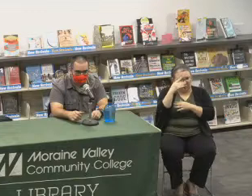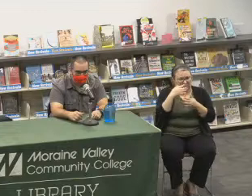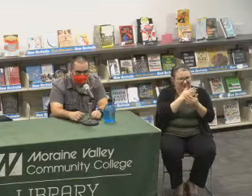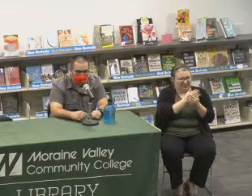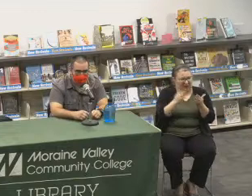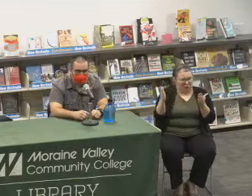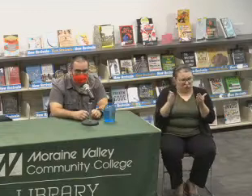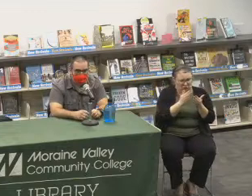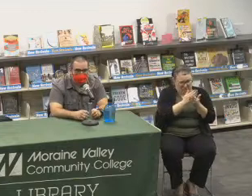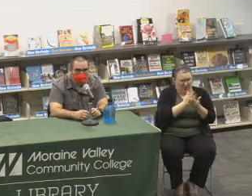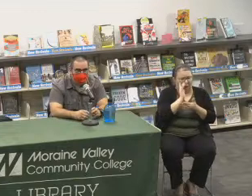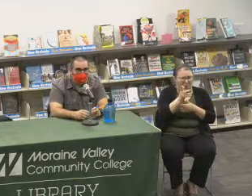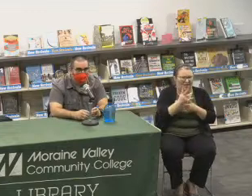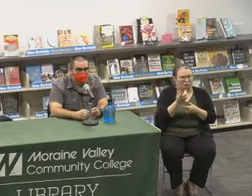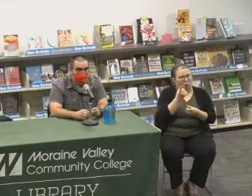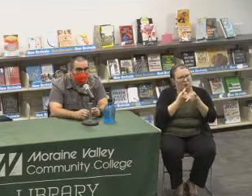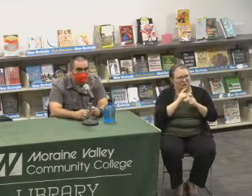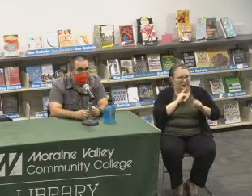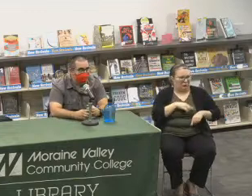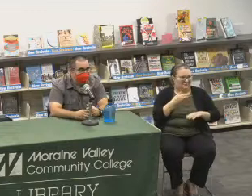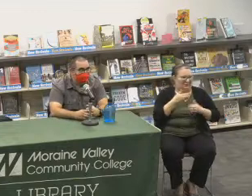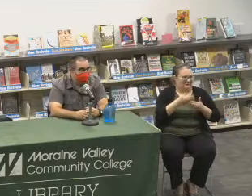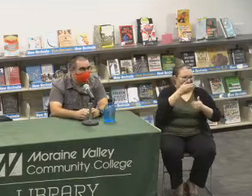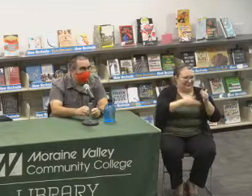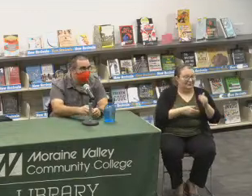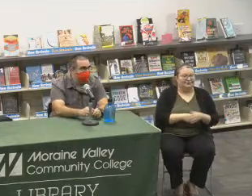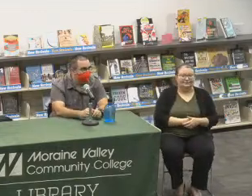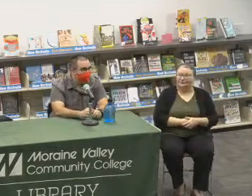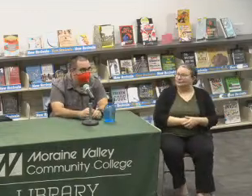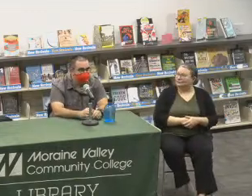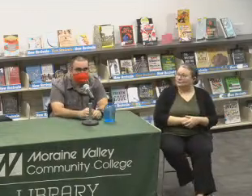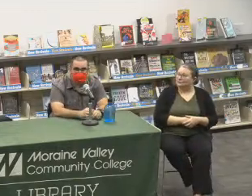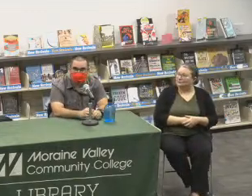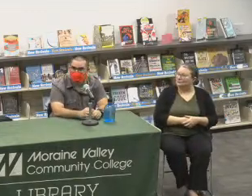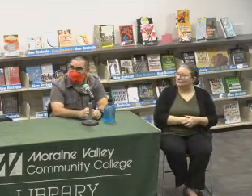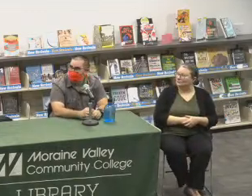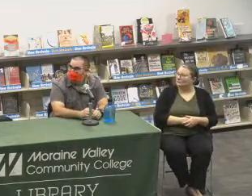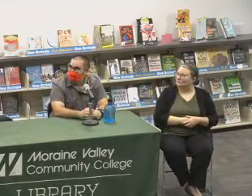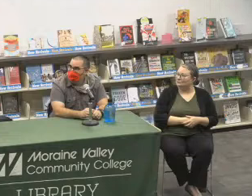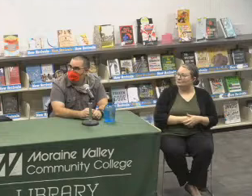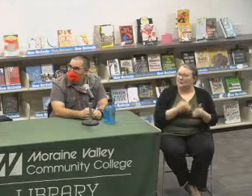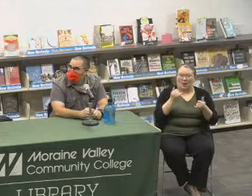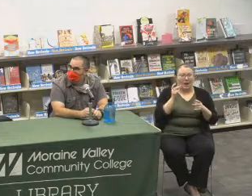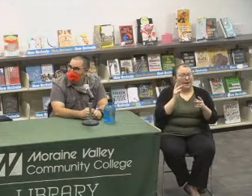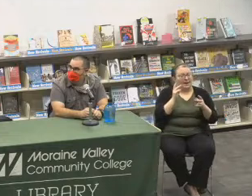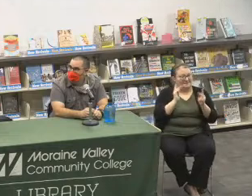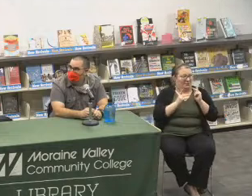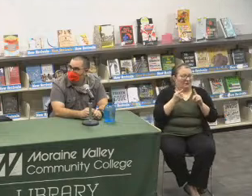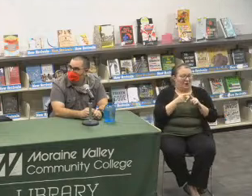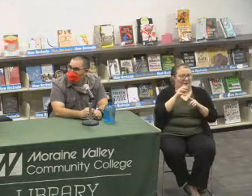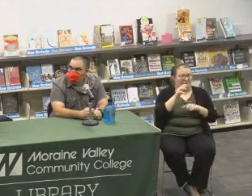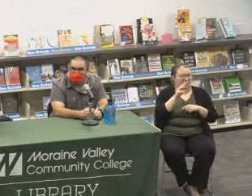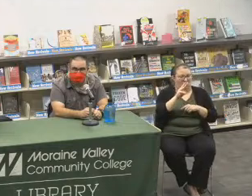chance for some questions at the end. All right, so this is the part where folks in Moraine land